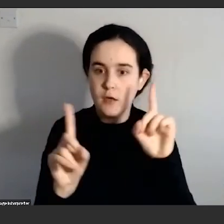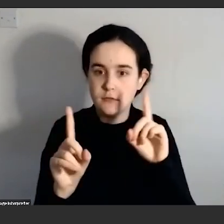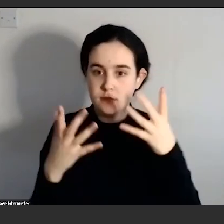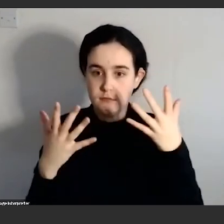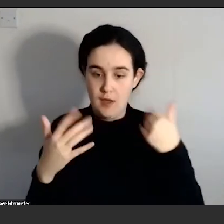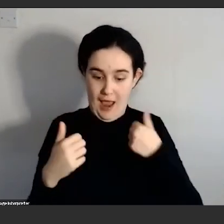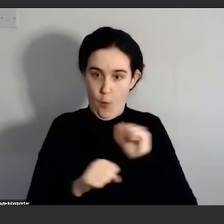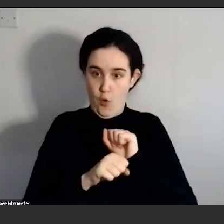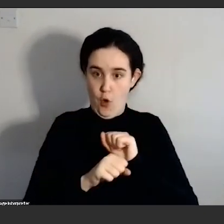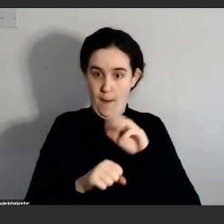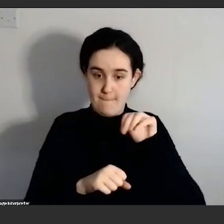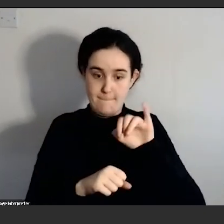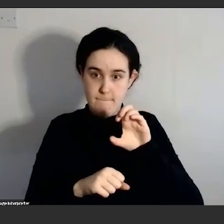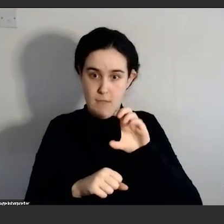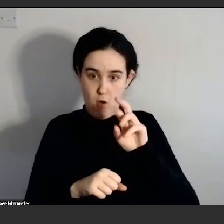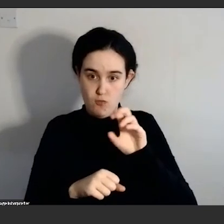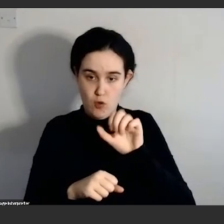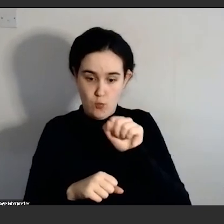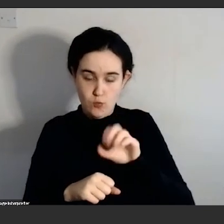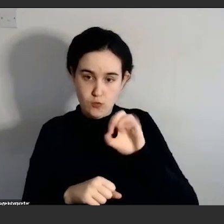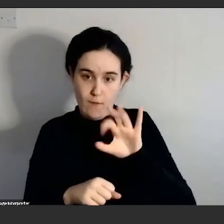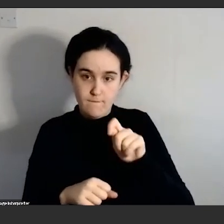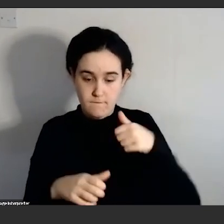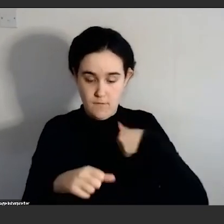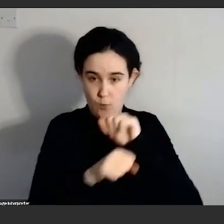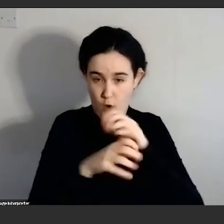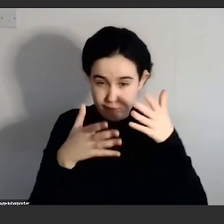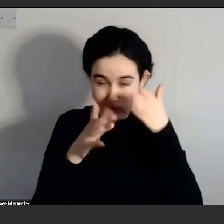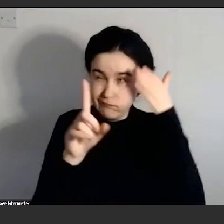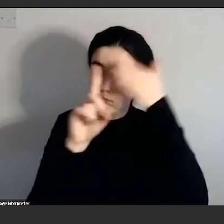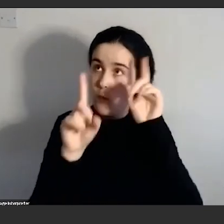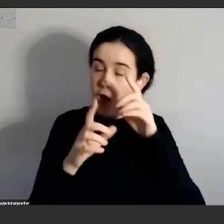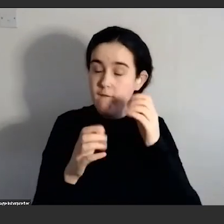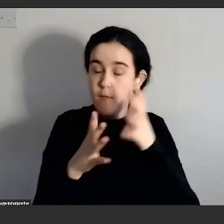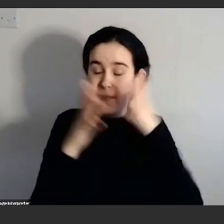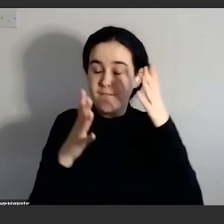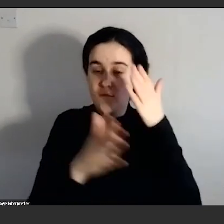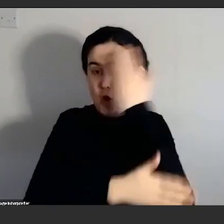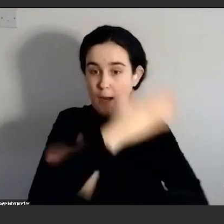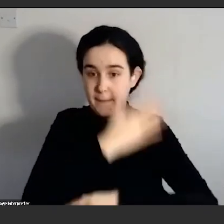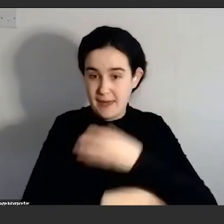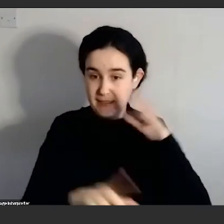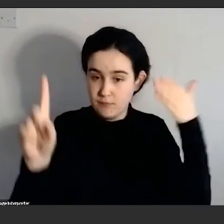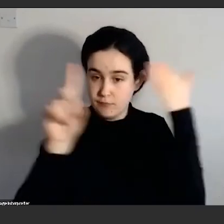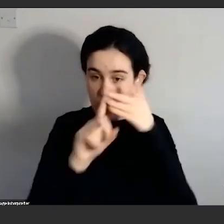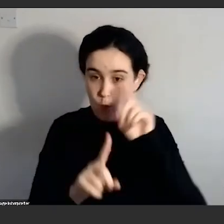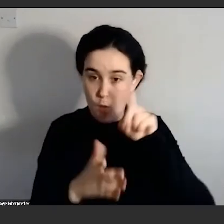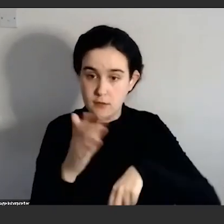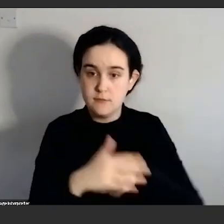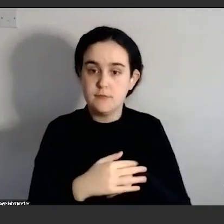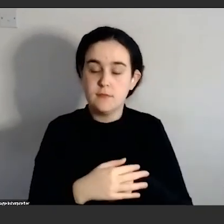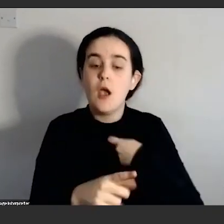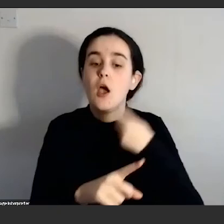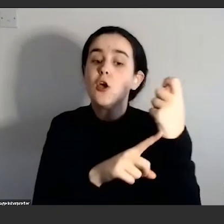know about all the technology, all the features that is at their fingertips. I want to also make sure